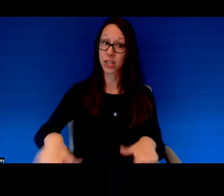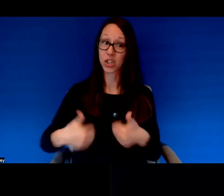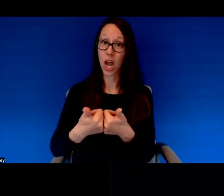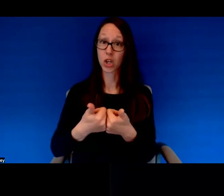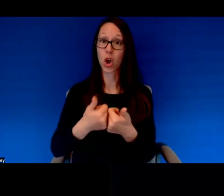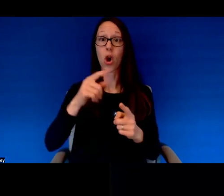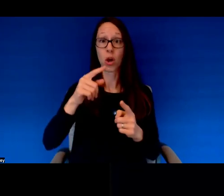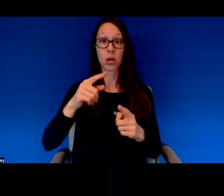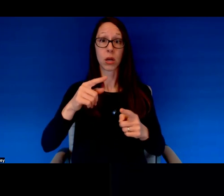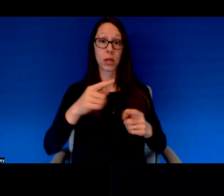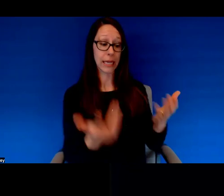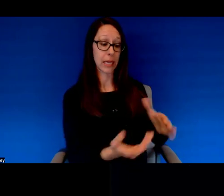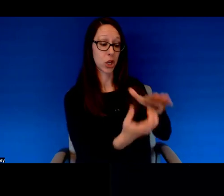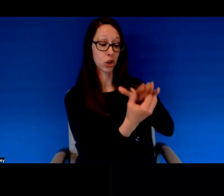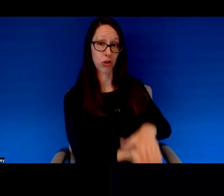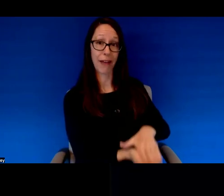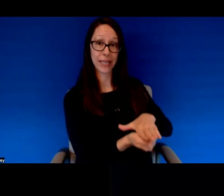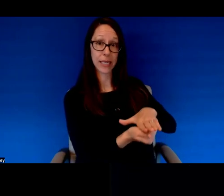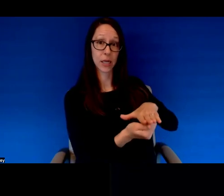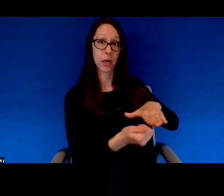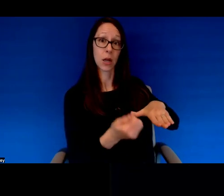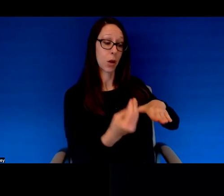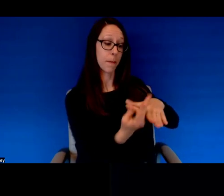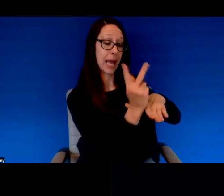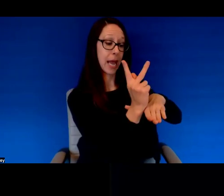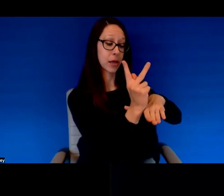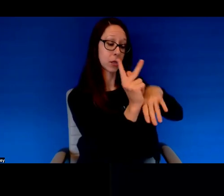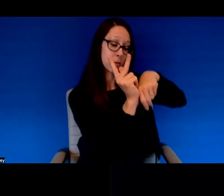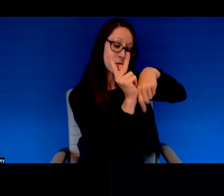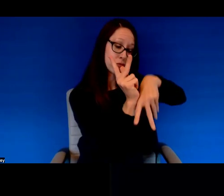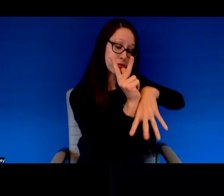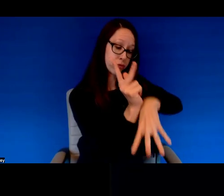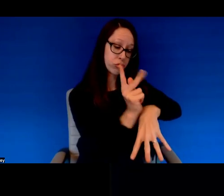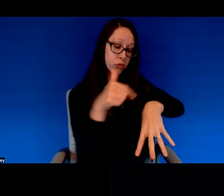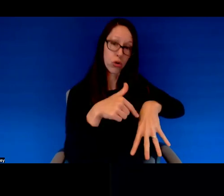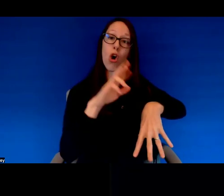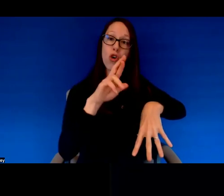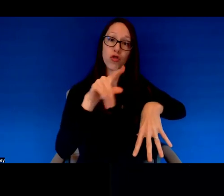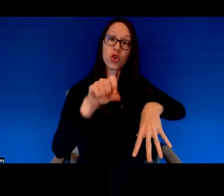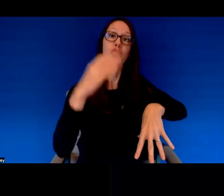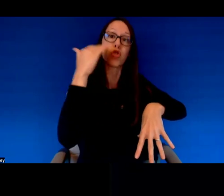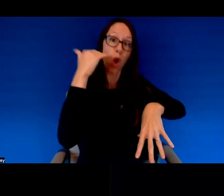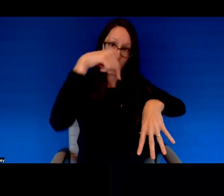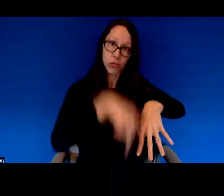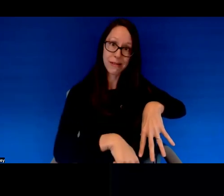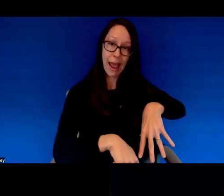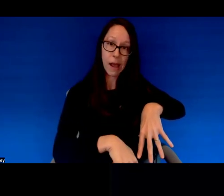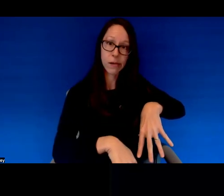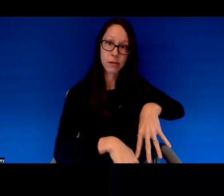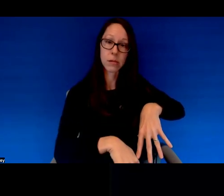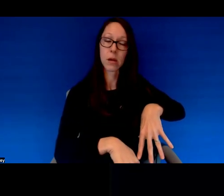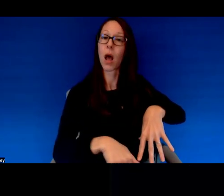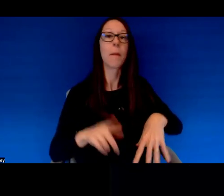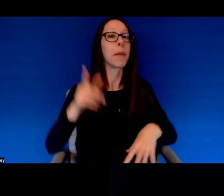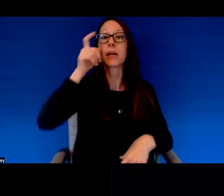to grow down and anchor into the soil, kind of like a boat does in the ocean. And they don't have that same signal